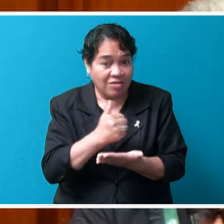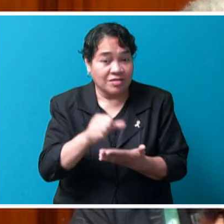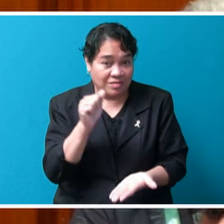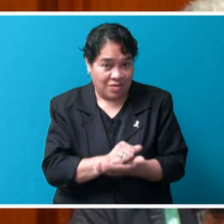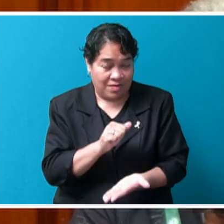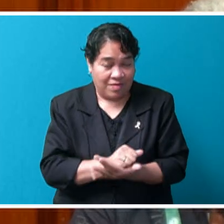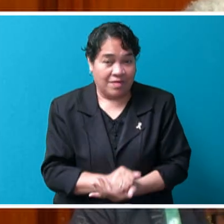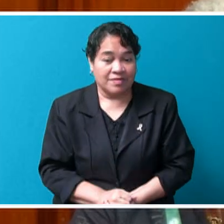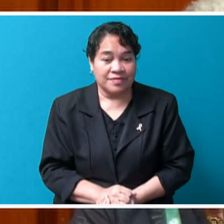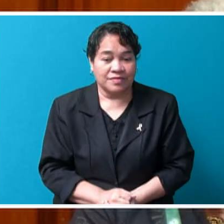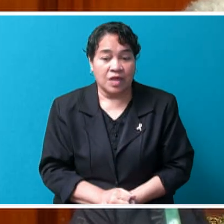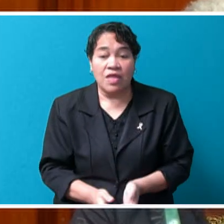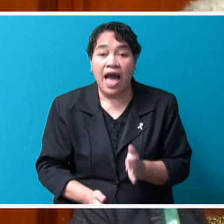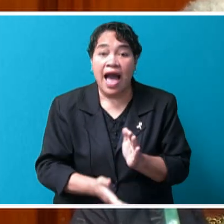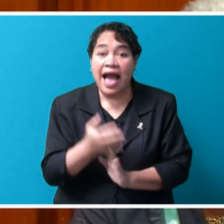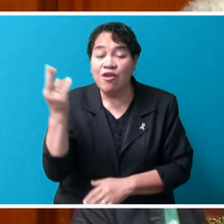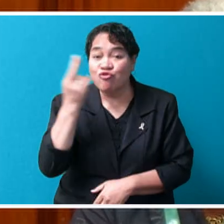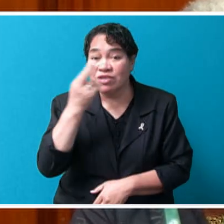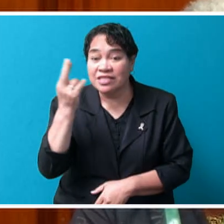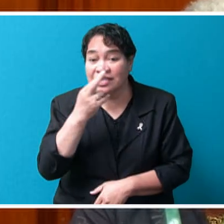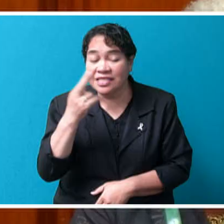For the high-risk ones, there is no